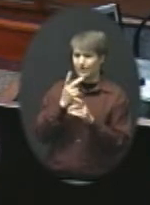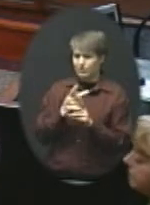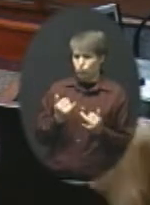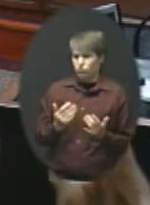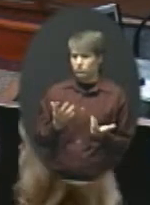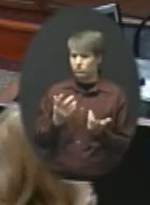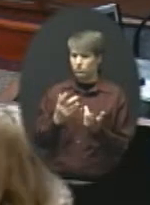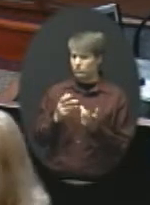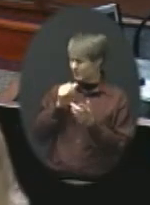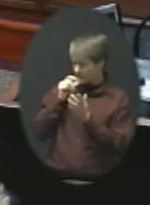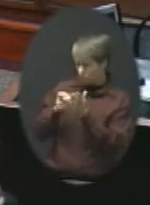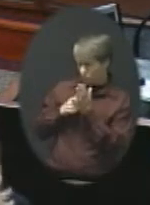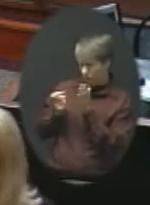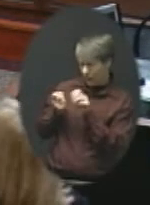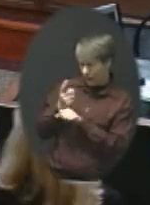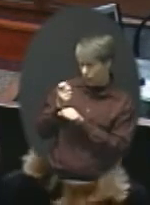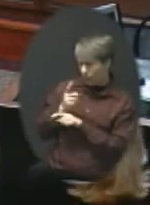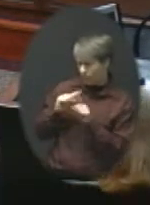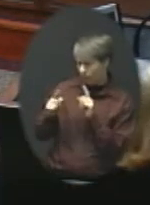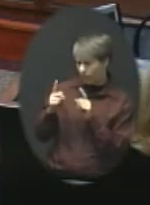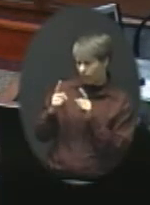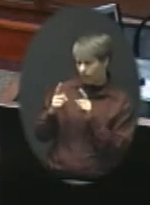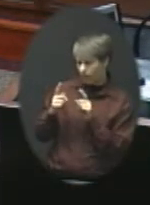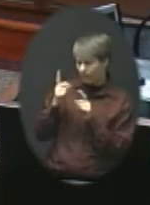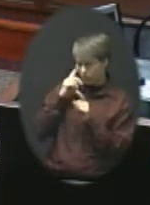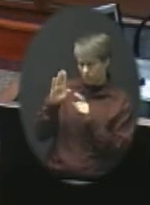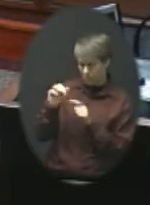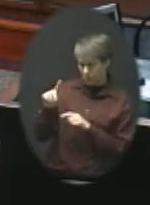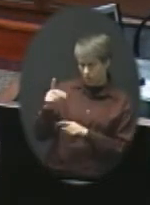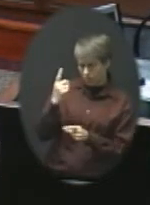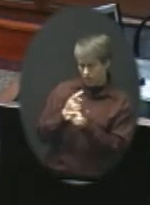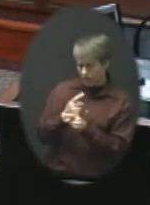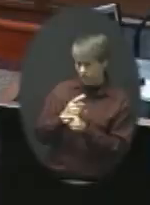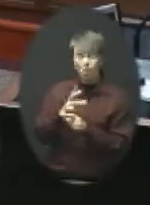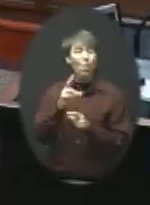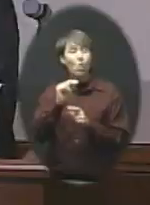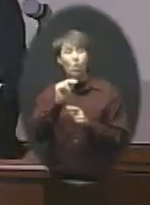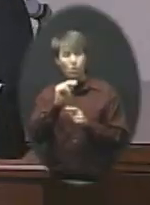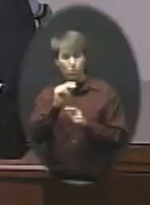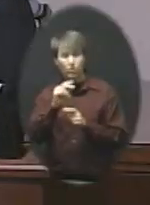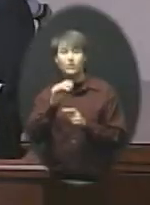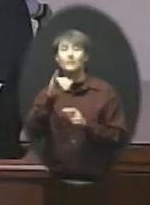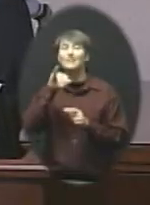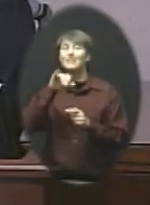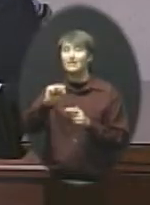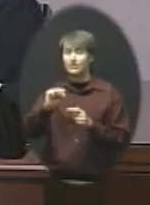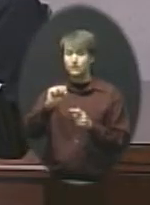It's not required annually. It's required for the bond, right? Is no, that correct?